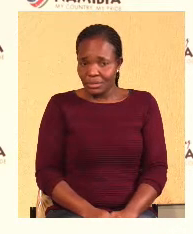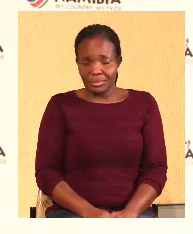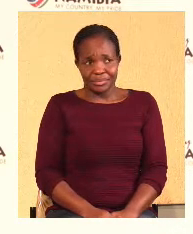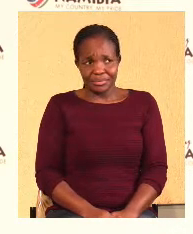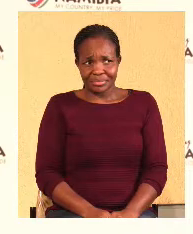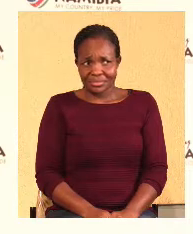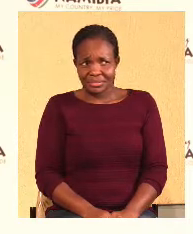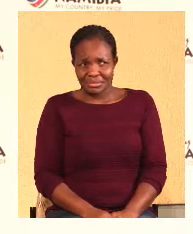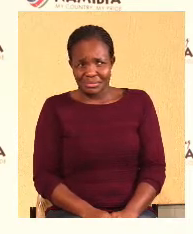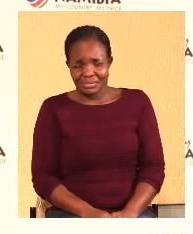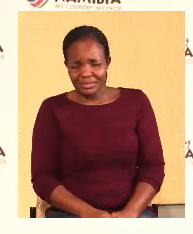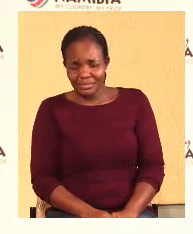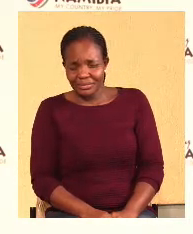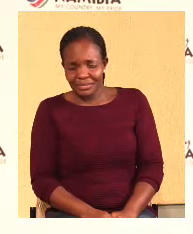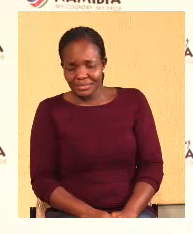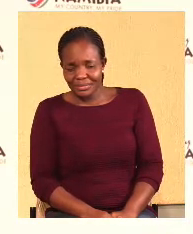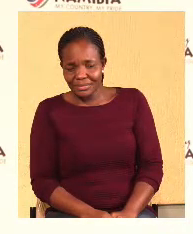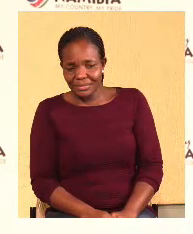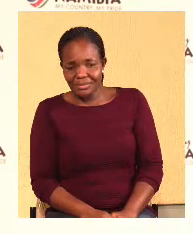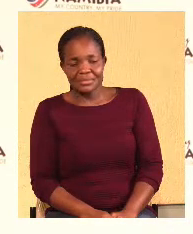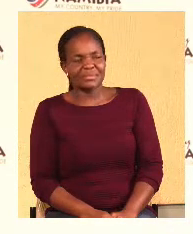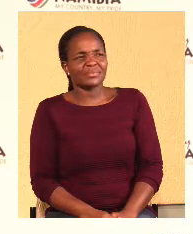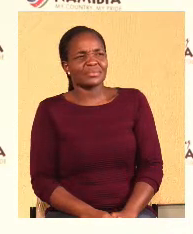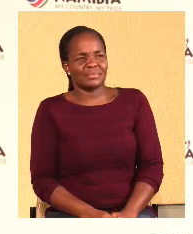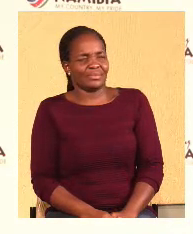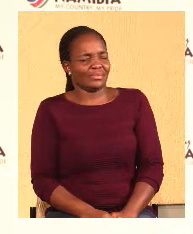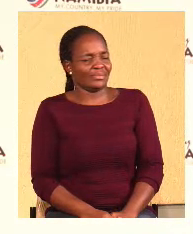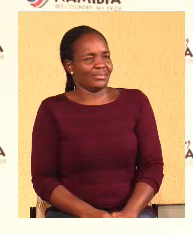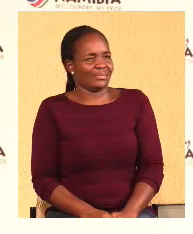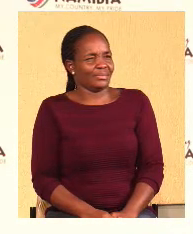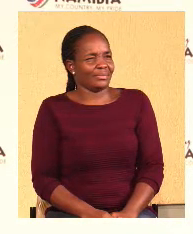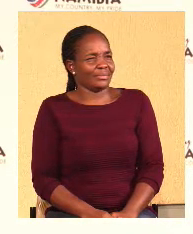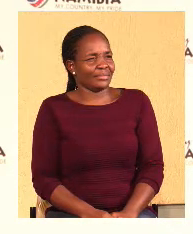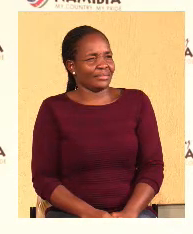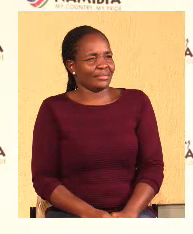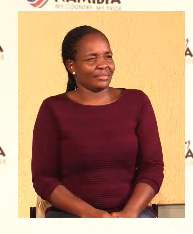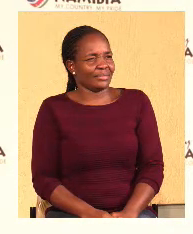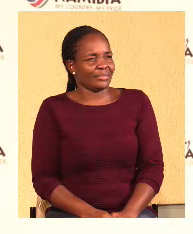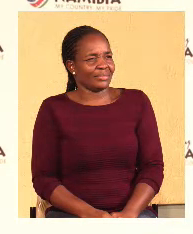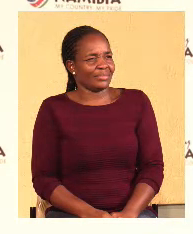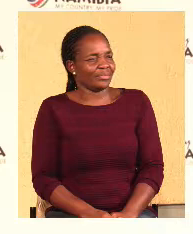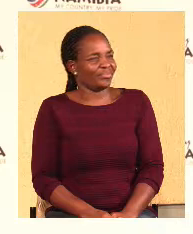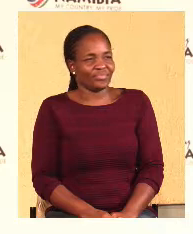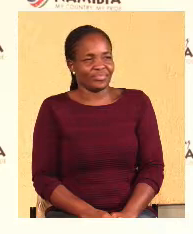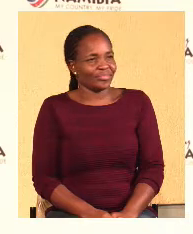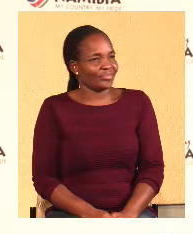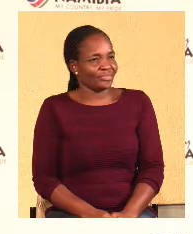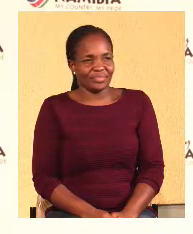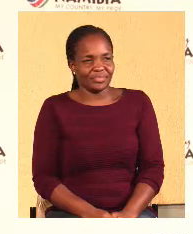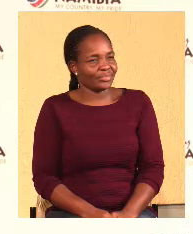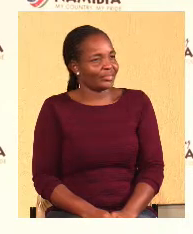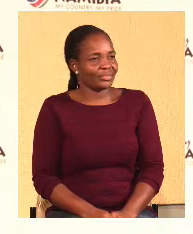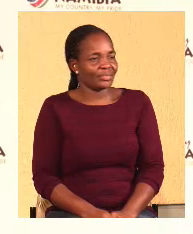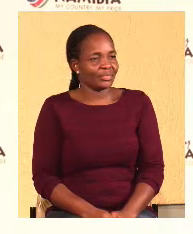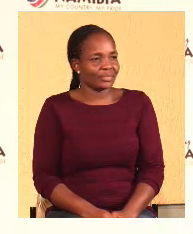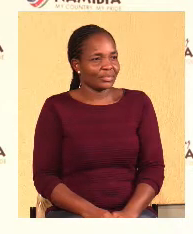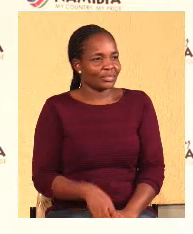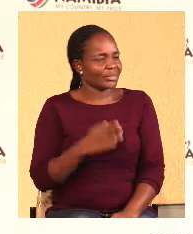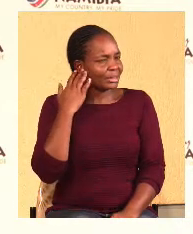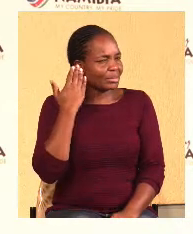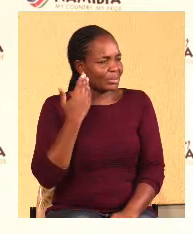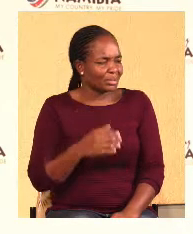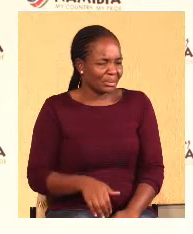My question is that we group our country into zones, and that I want